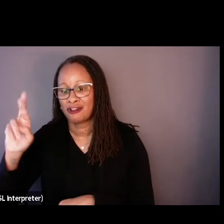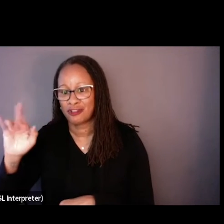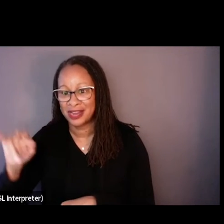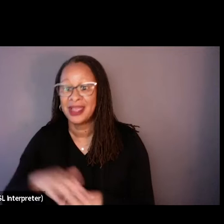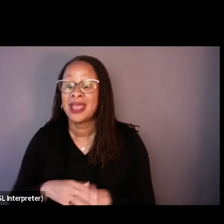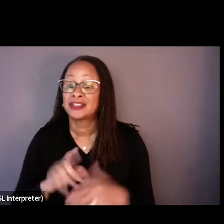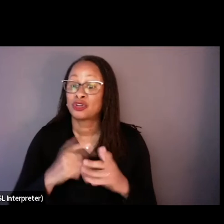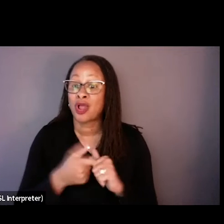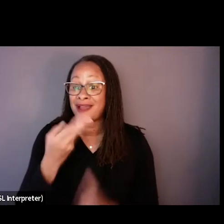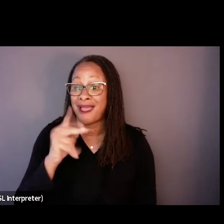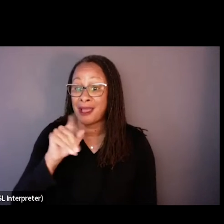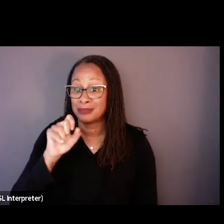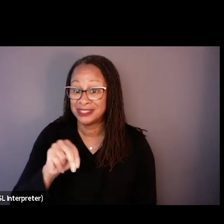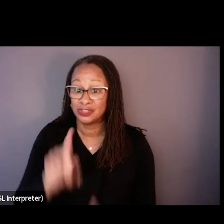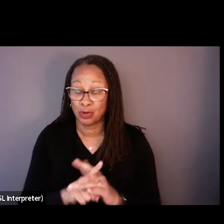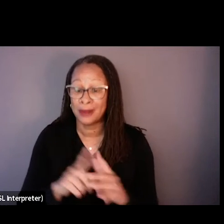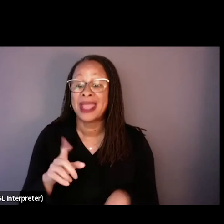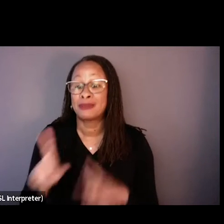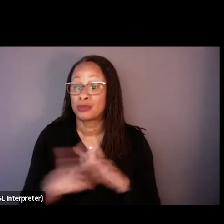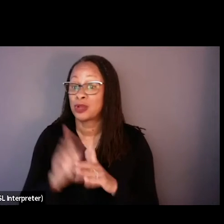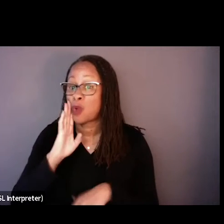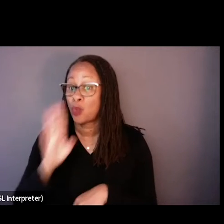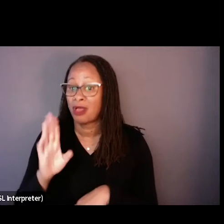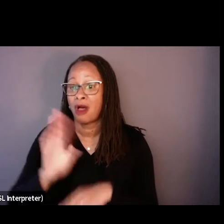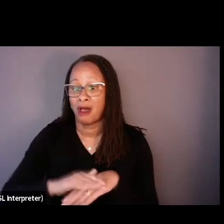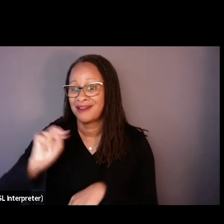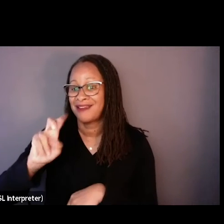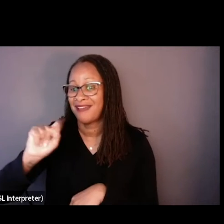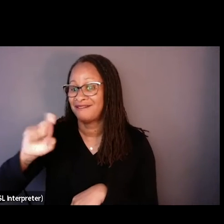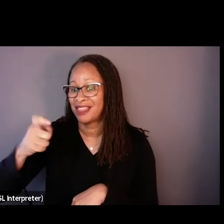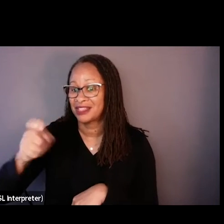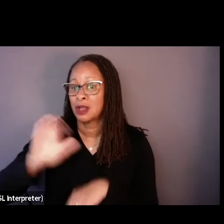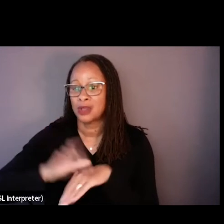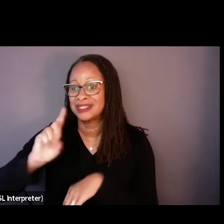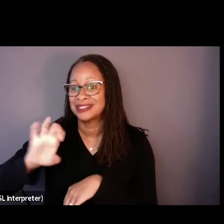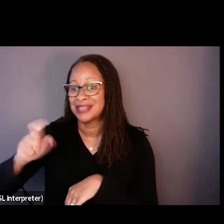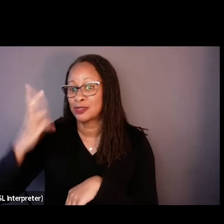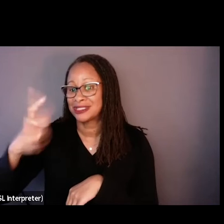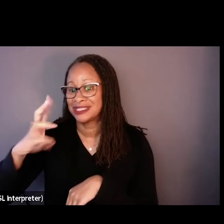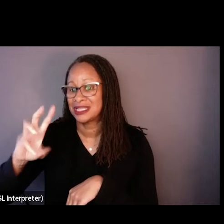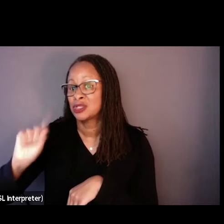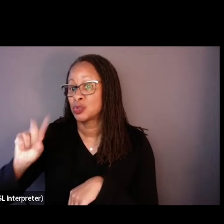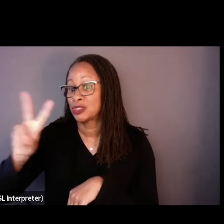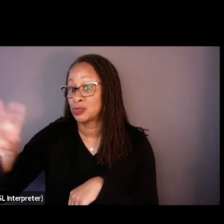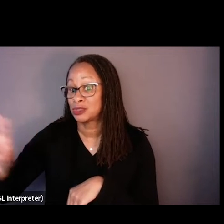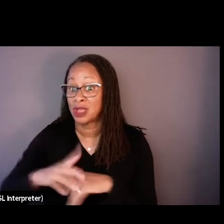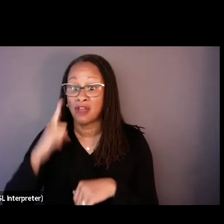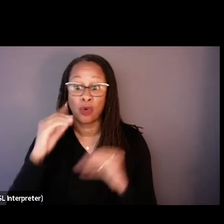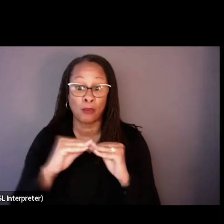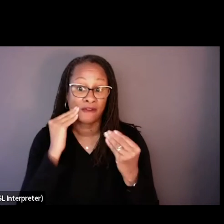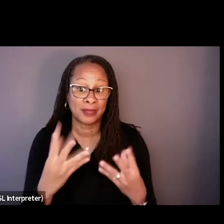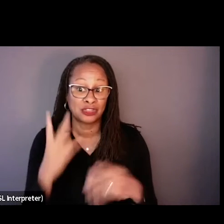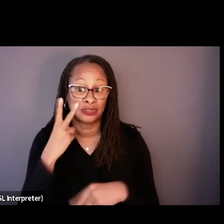Netflix December 16th, 2022. For more information or to see more amazing films like this,